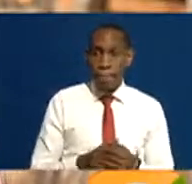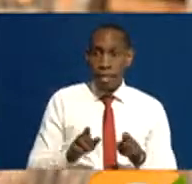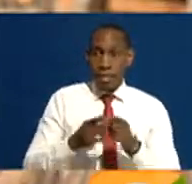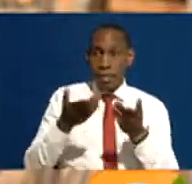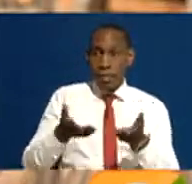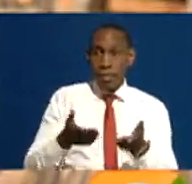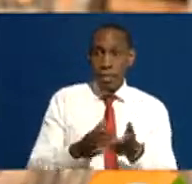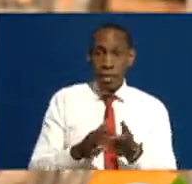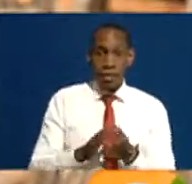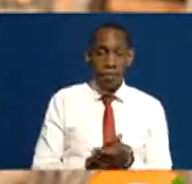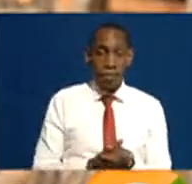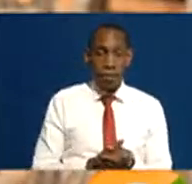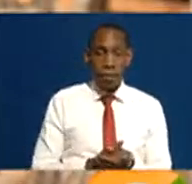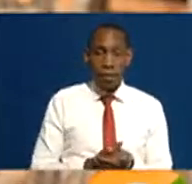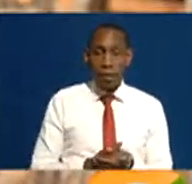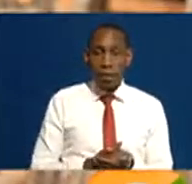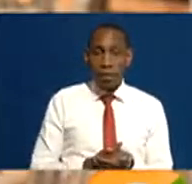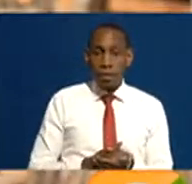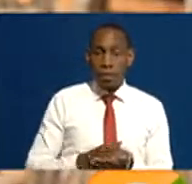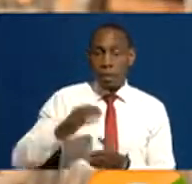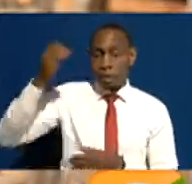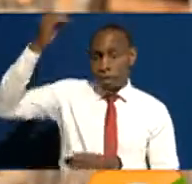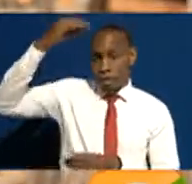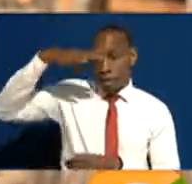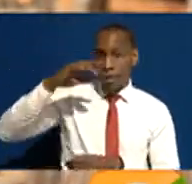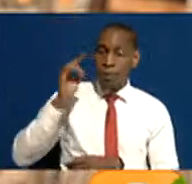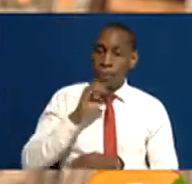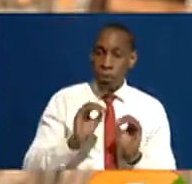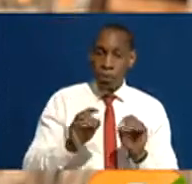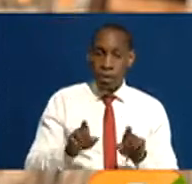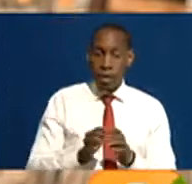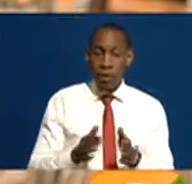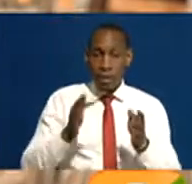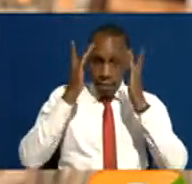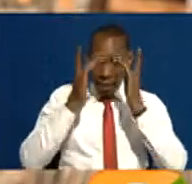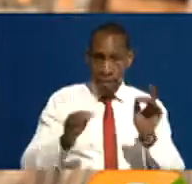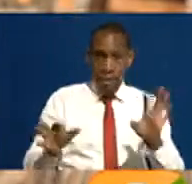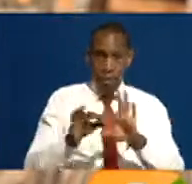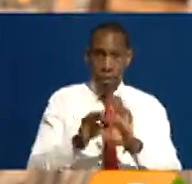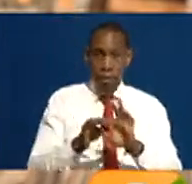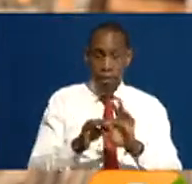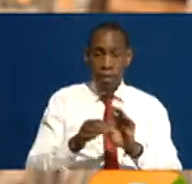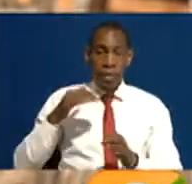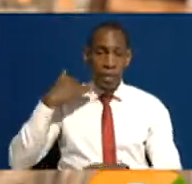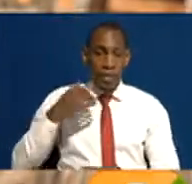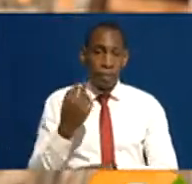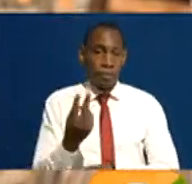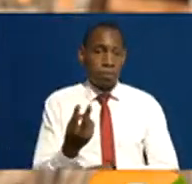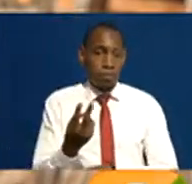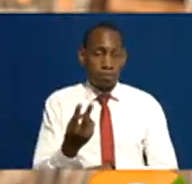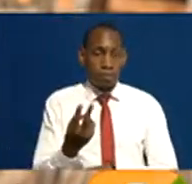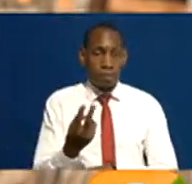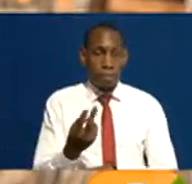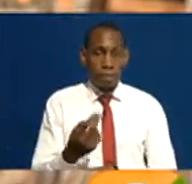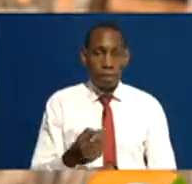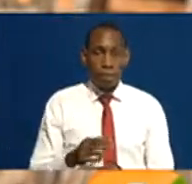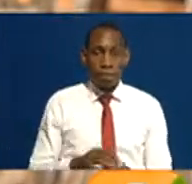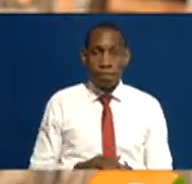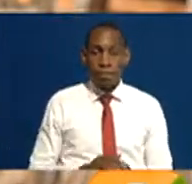si baridi joto sana. So nikaamua kumix amsha na dorper juu ya